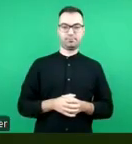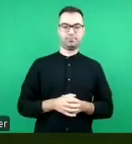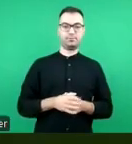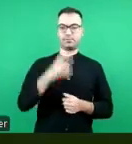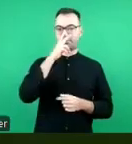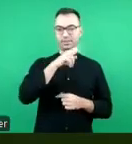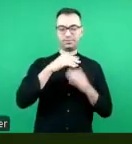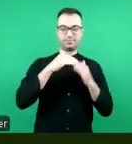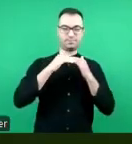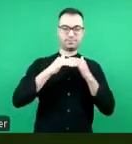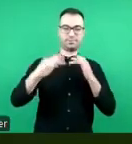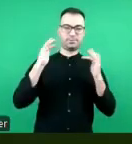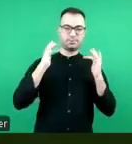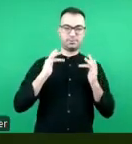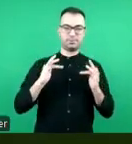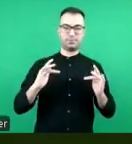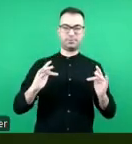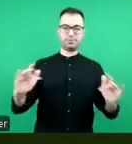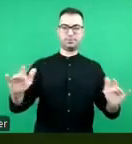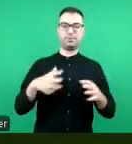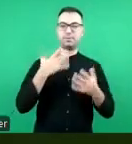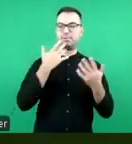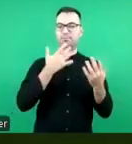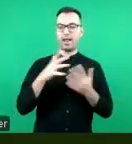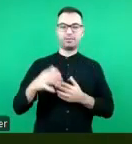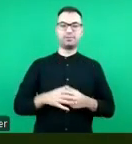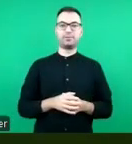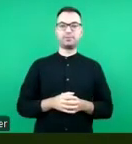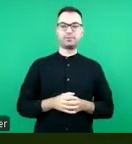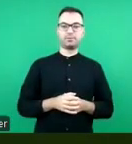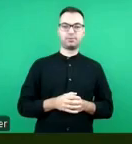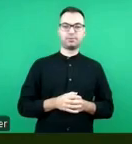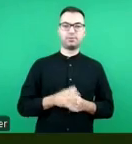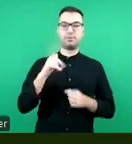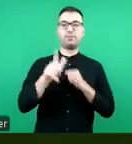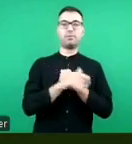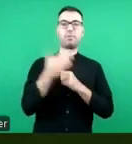horizon, everything is plenty of burns, like trees up to 70 meters height.